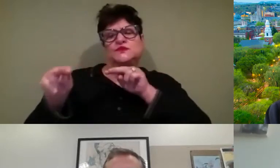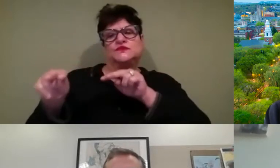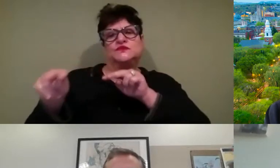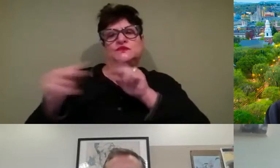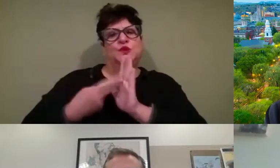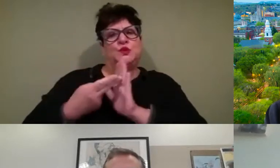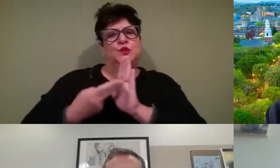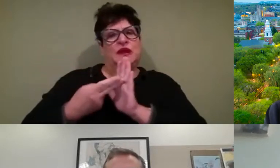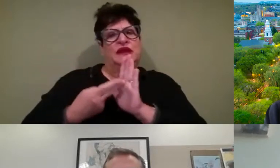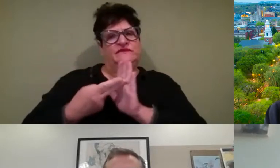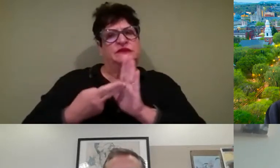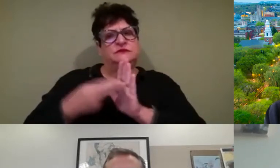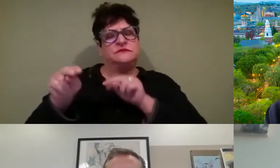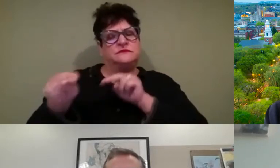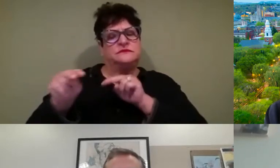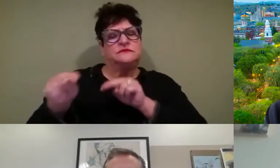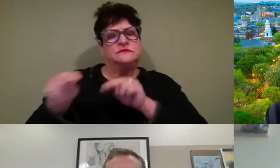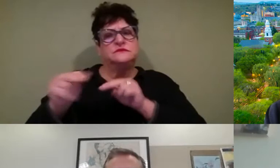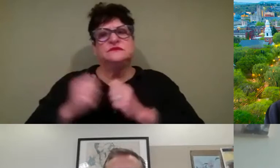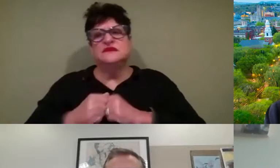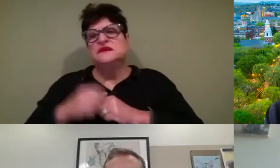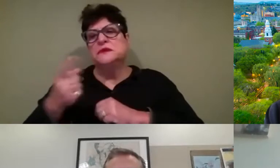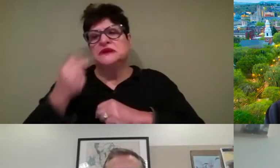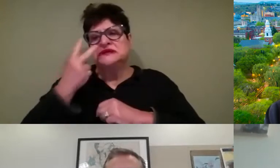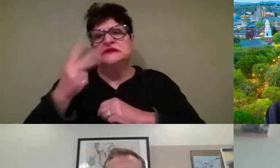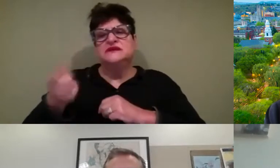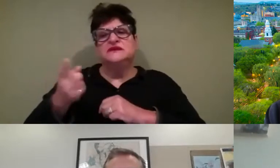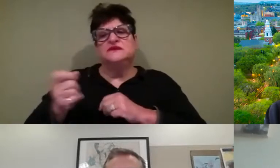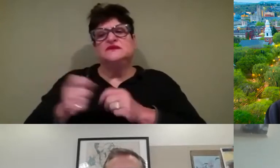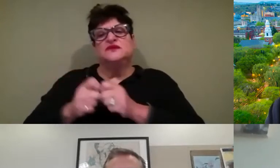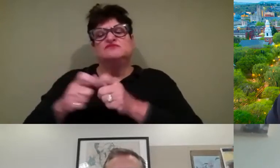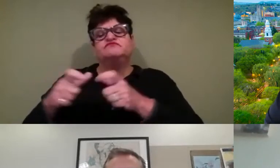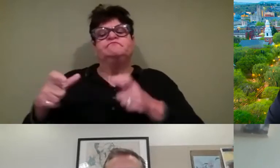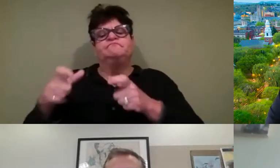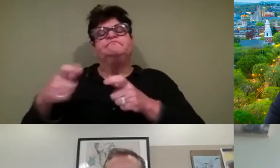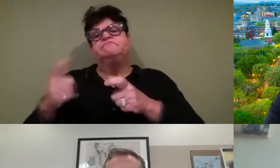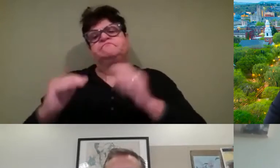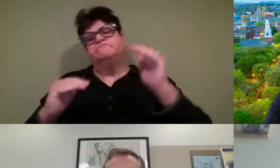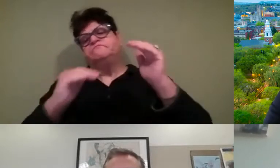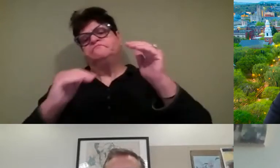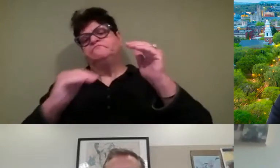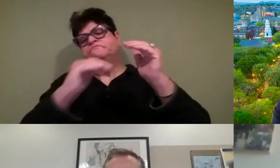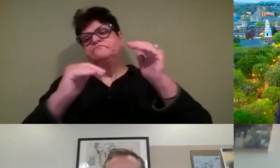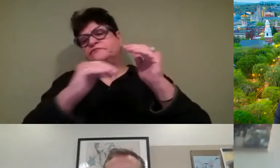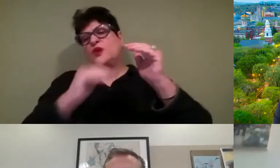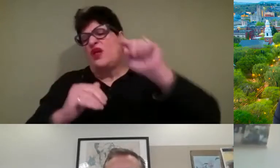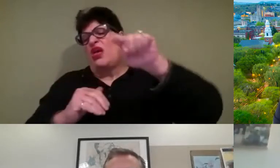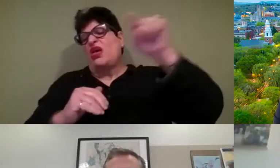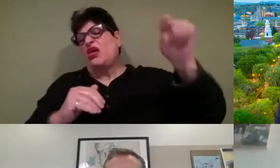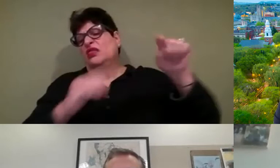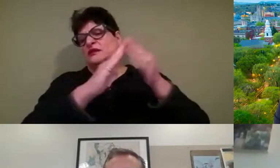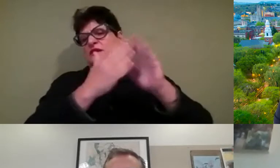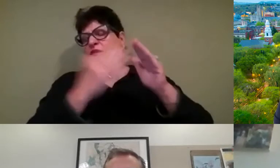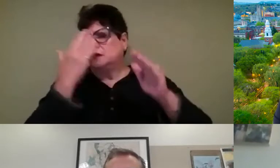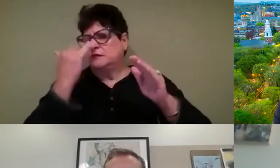are still within slow disease growth within the threshold, but we just want to be cognizant because across the state we're